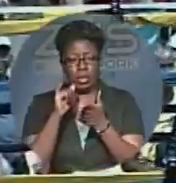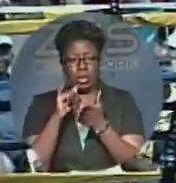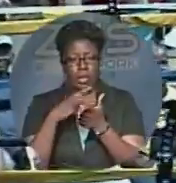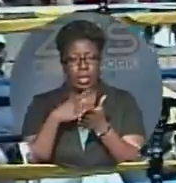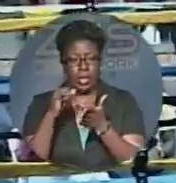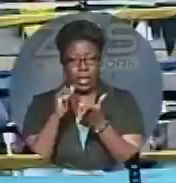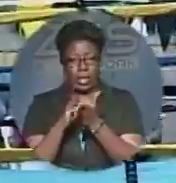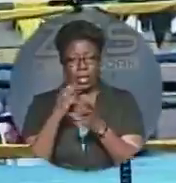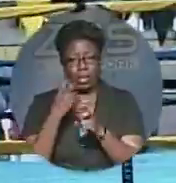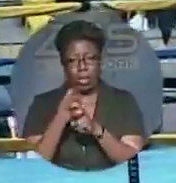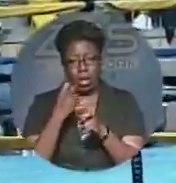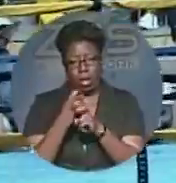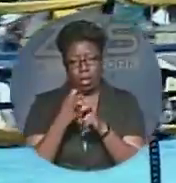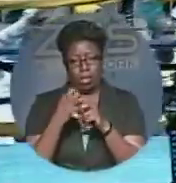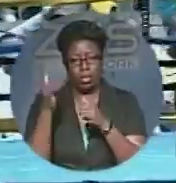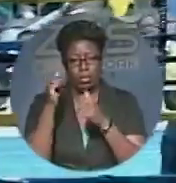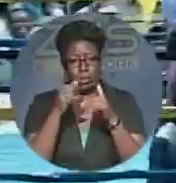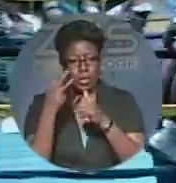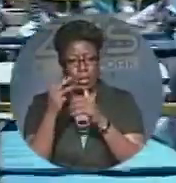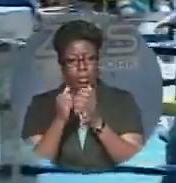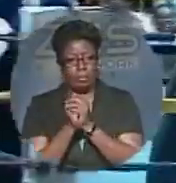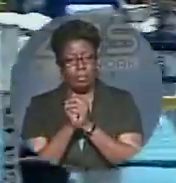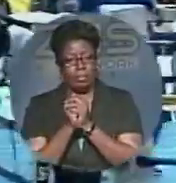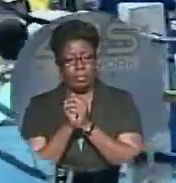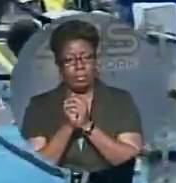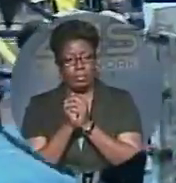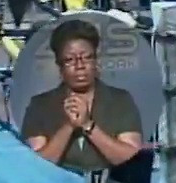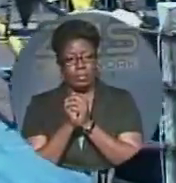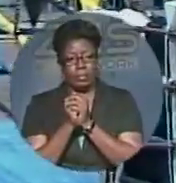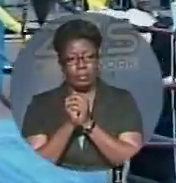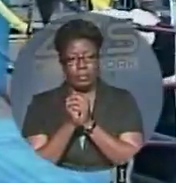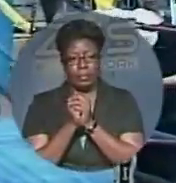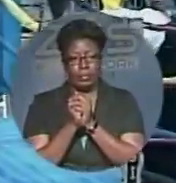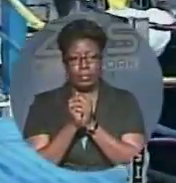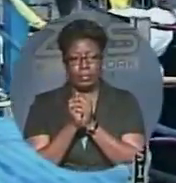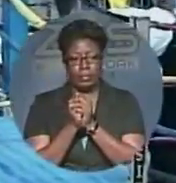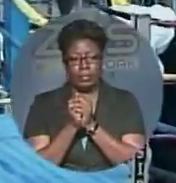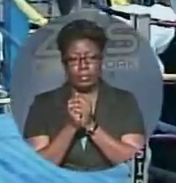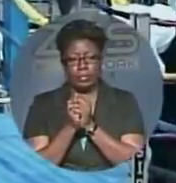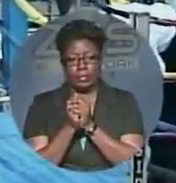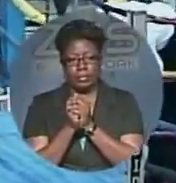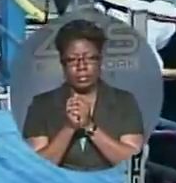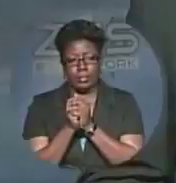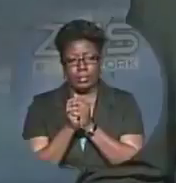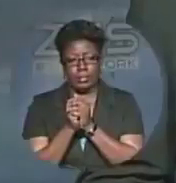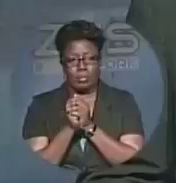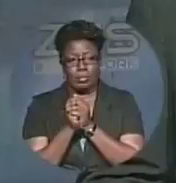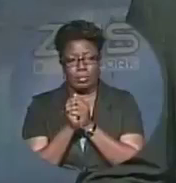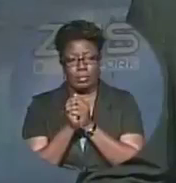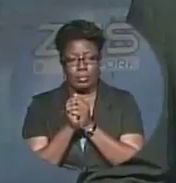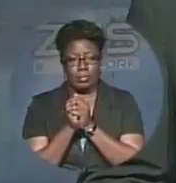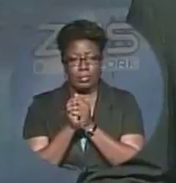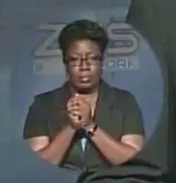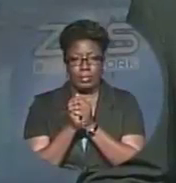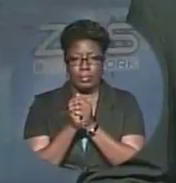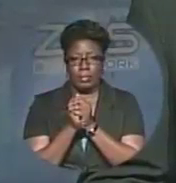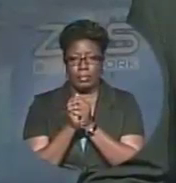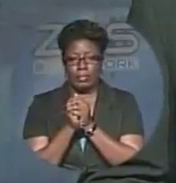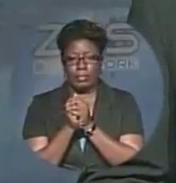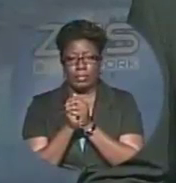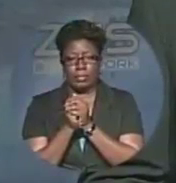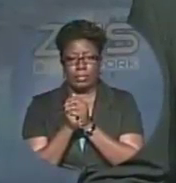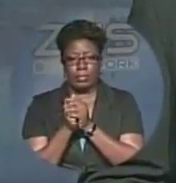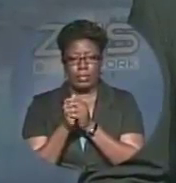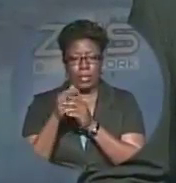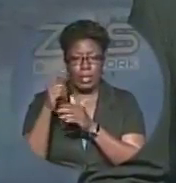An exciting night of jokes at the Kendall Isaacs Gym. Reporting for ZNS Total Sports, I am Julian Gibson. All right, thanks a lot, Julian. Now,